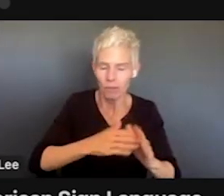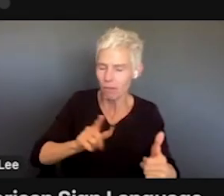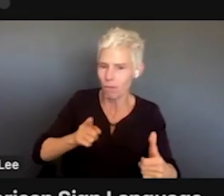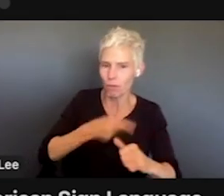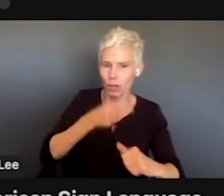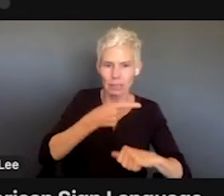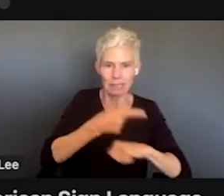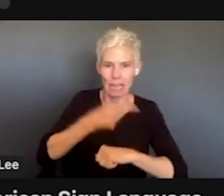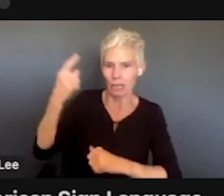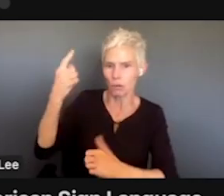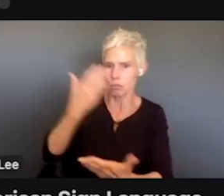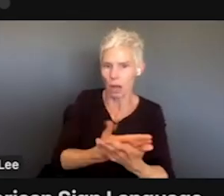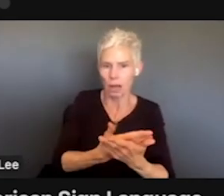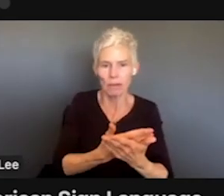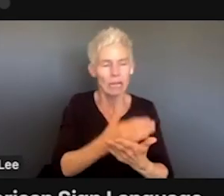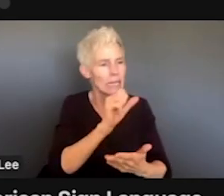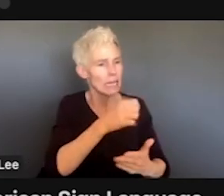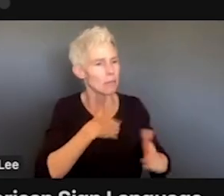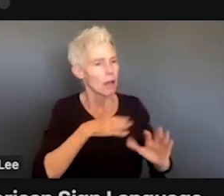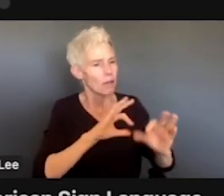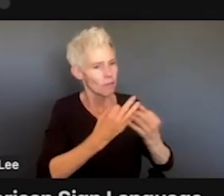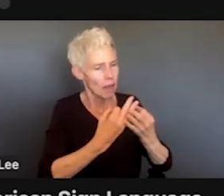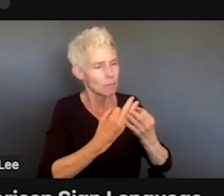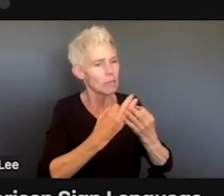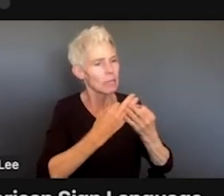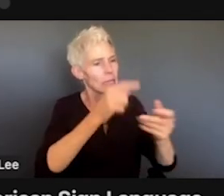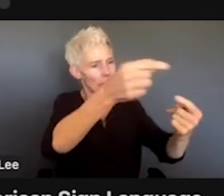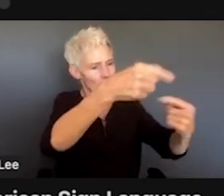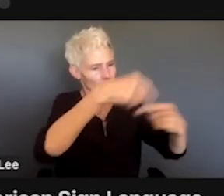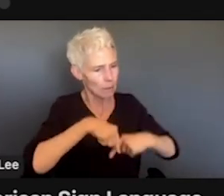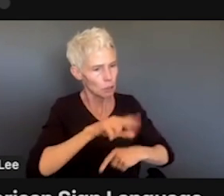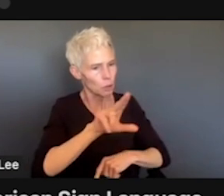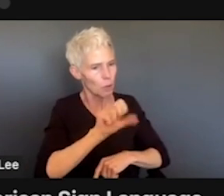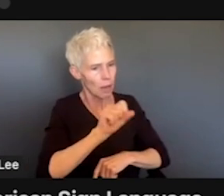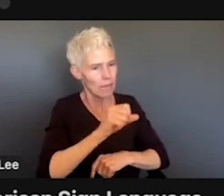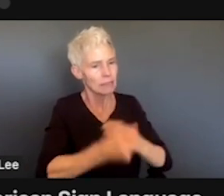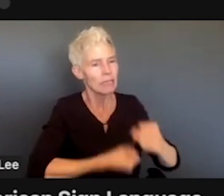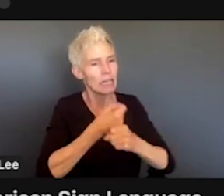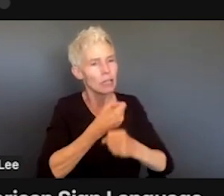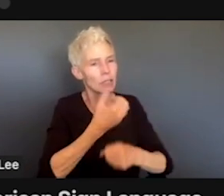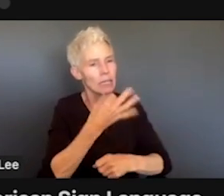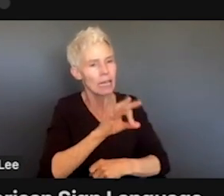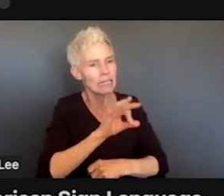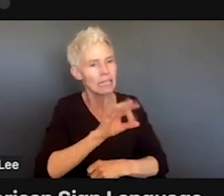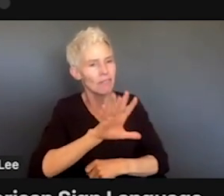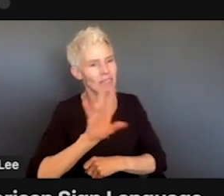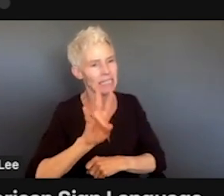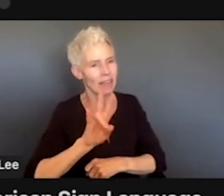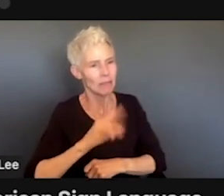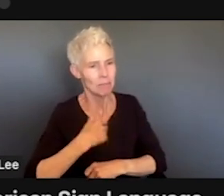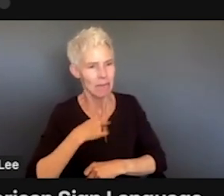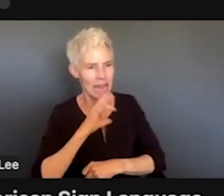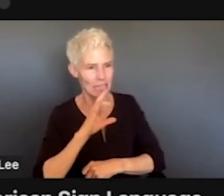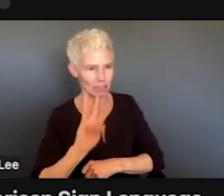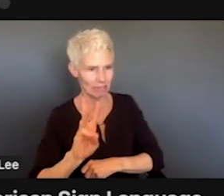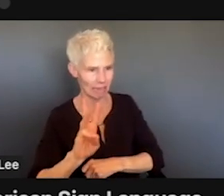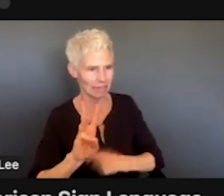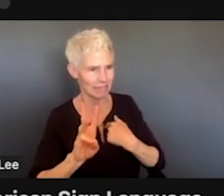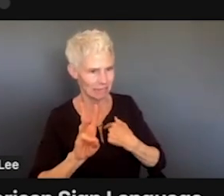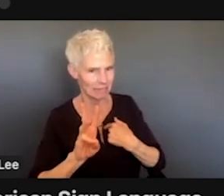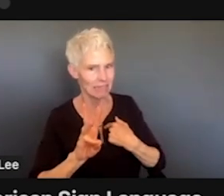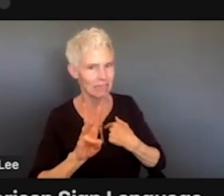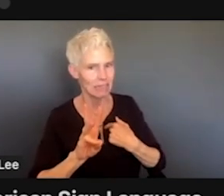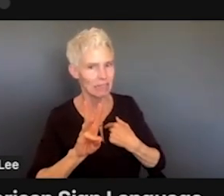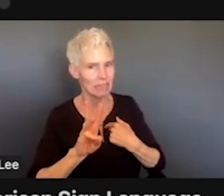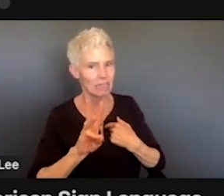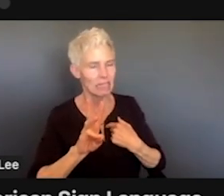Yeah, so my family came over to the United States in 1957. I was 6 years old. And the person